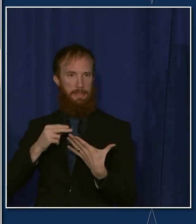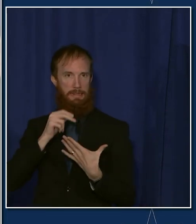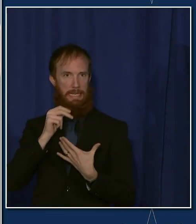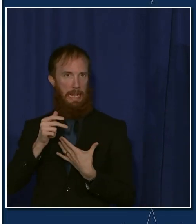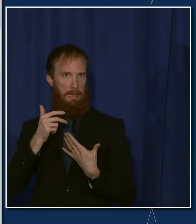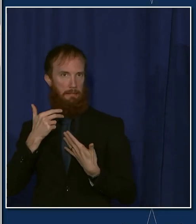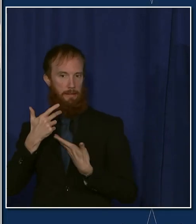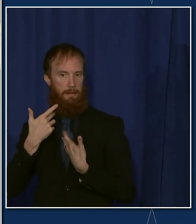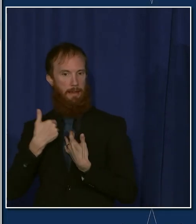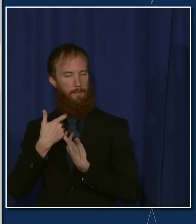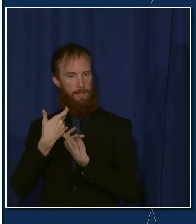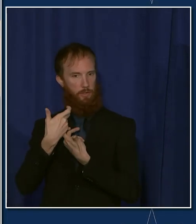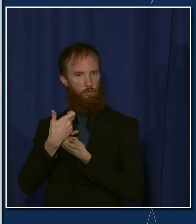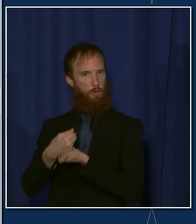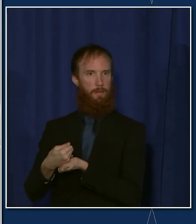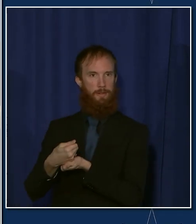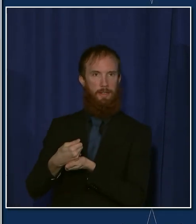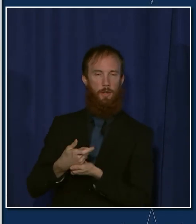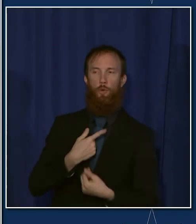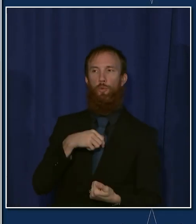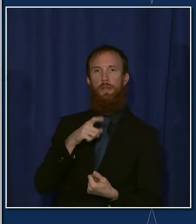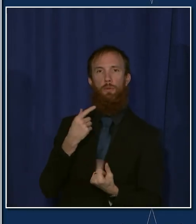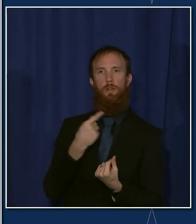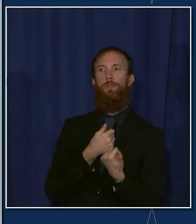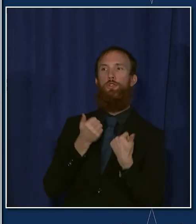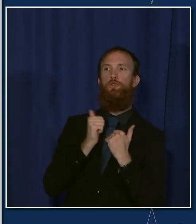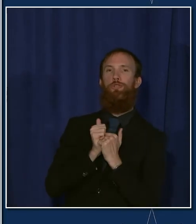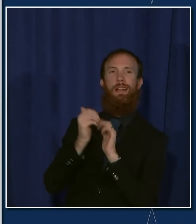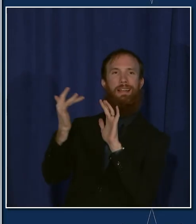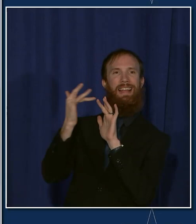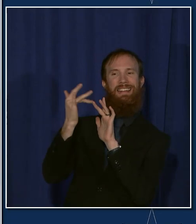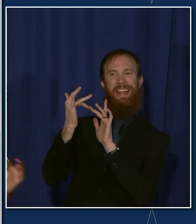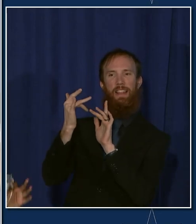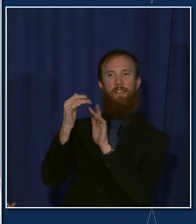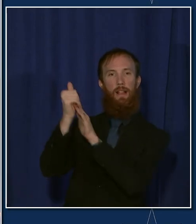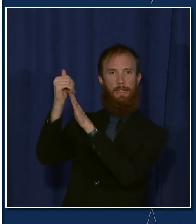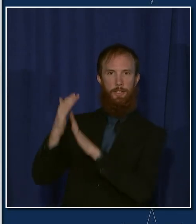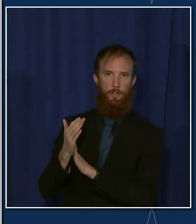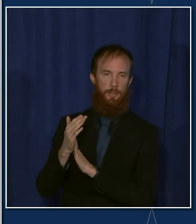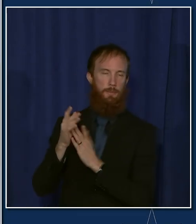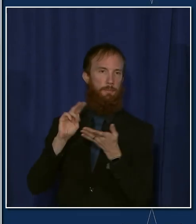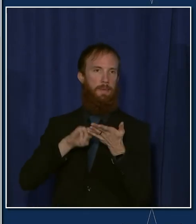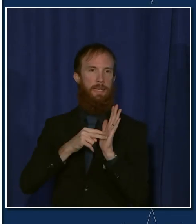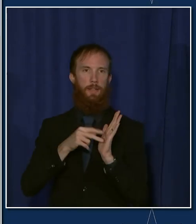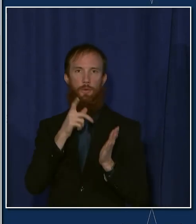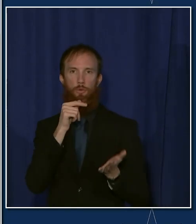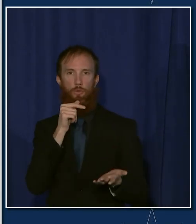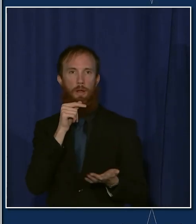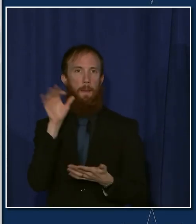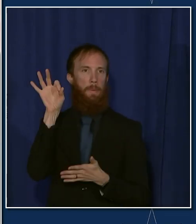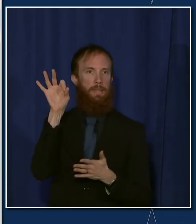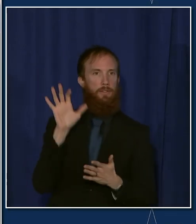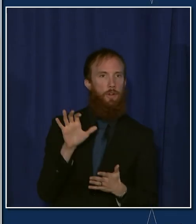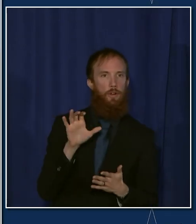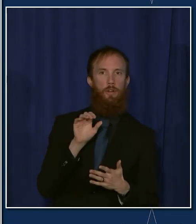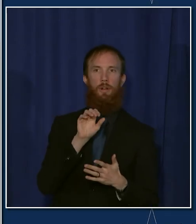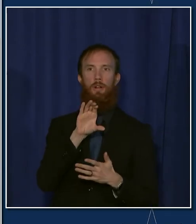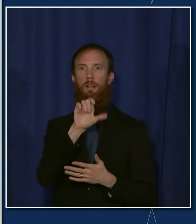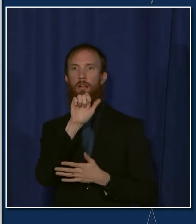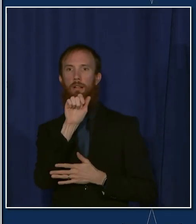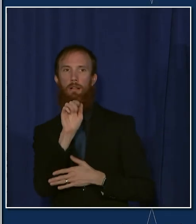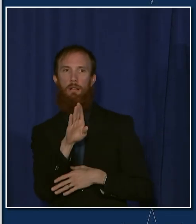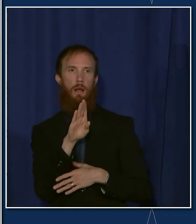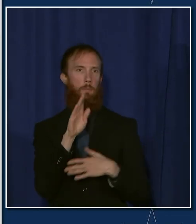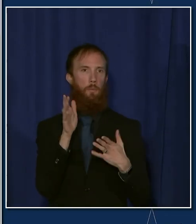their leaders. That's why we contact ministers, club promoters, whoever is the leader of their tribe. We have